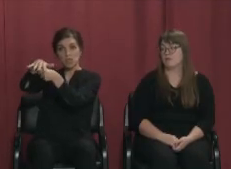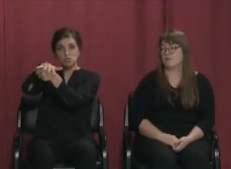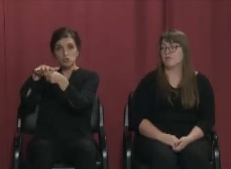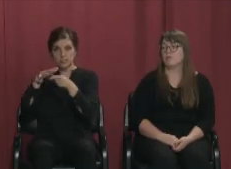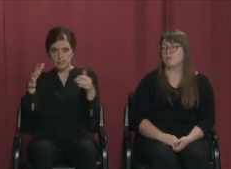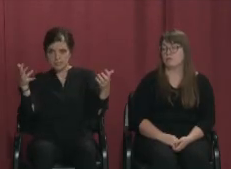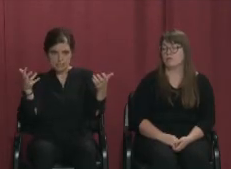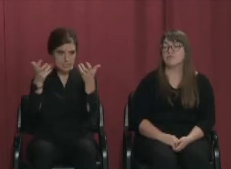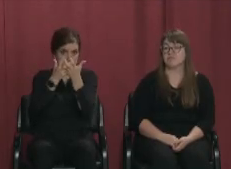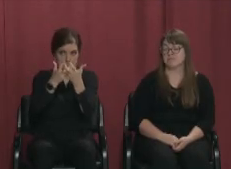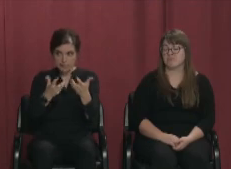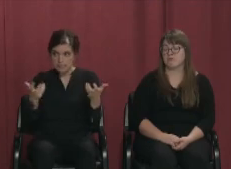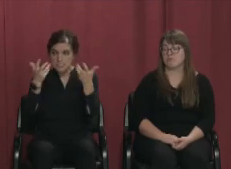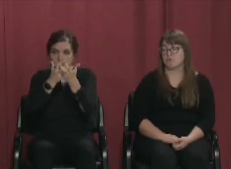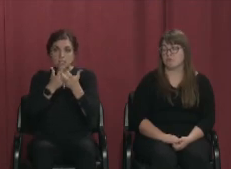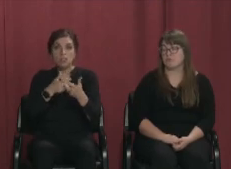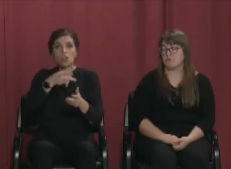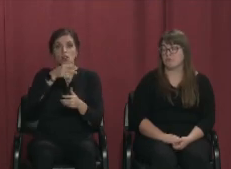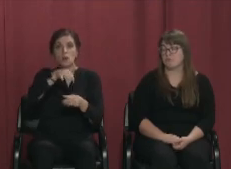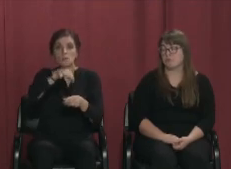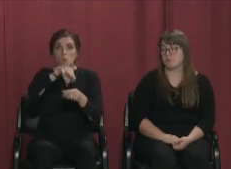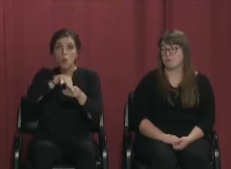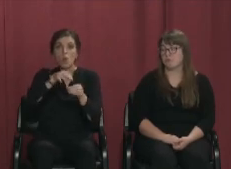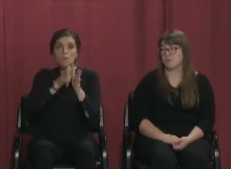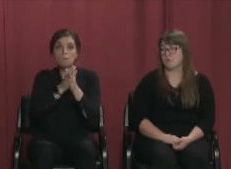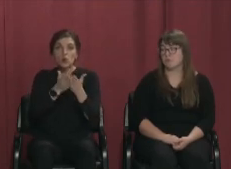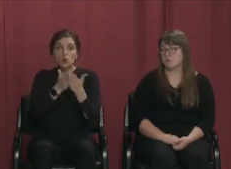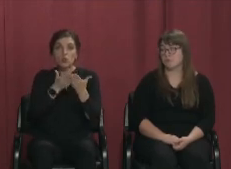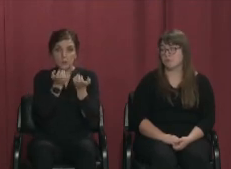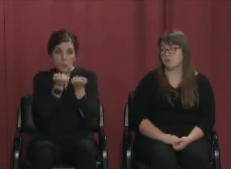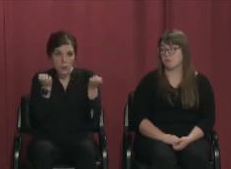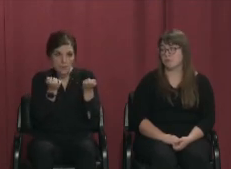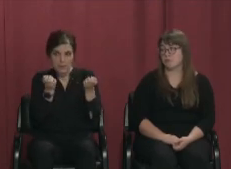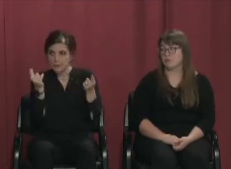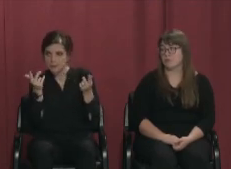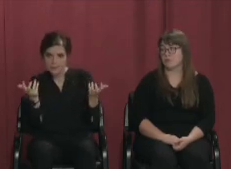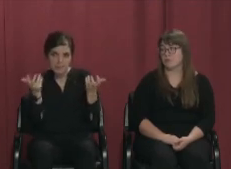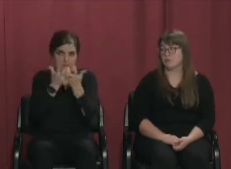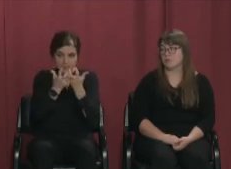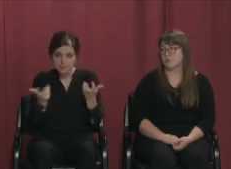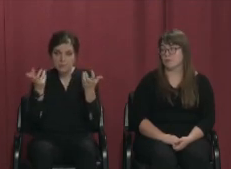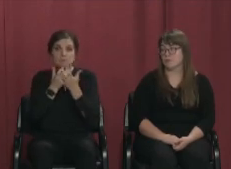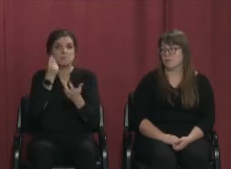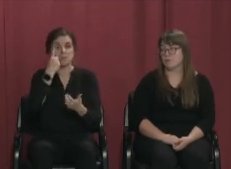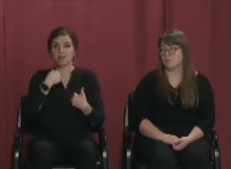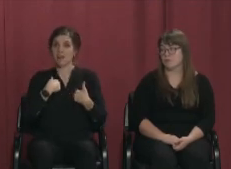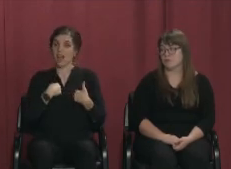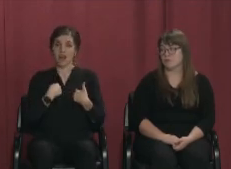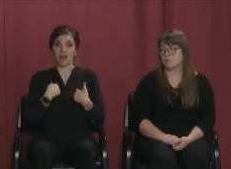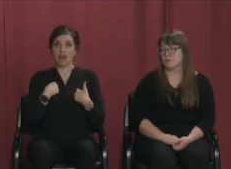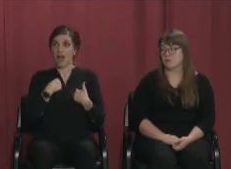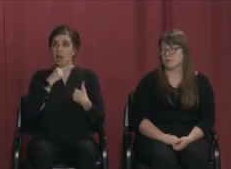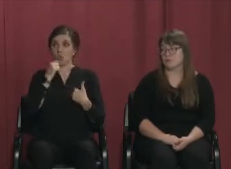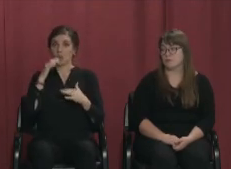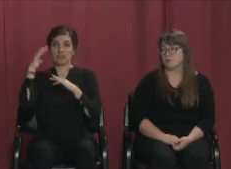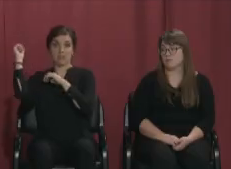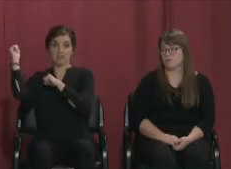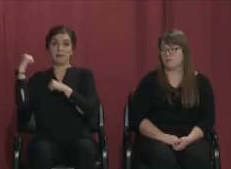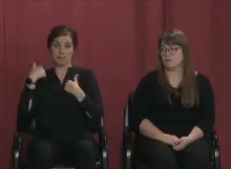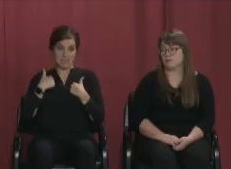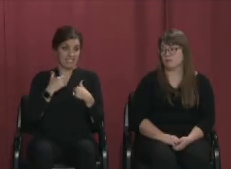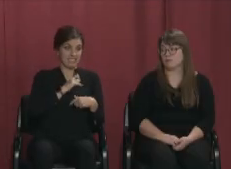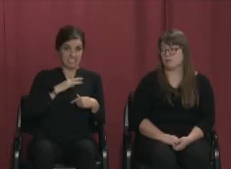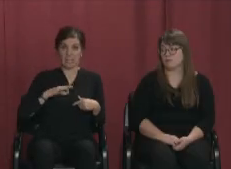up the poll book equipment that's coming back. But even more importantly, I don't get to leave. My staff and I don't get to leave till we have all